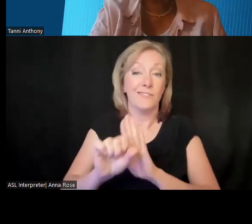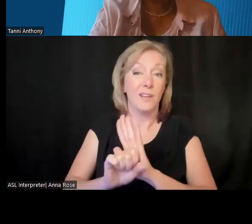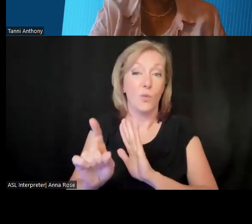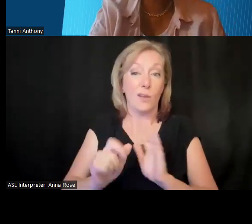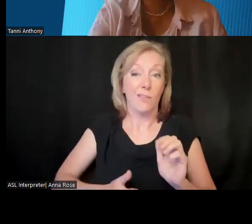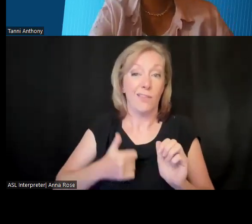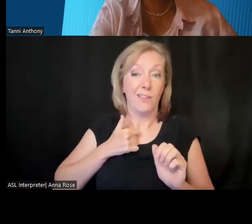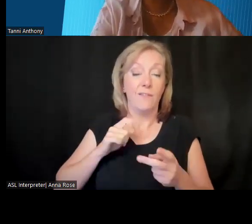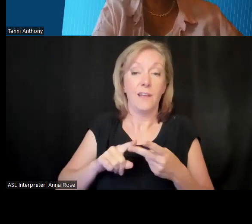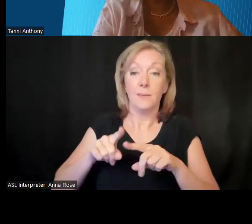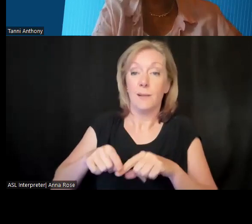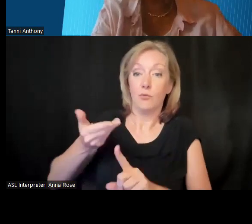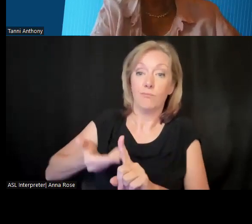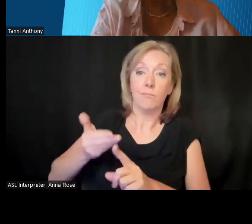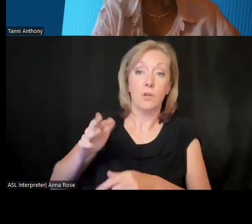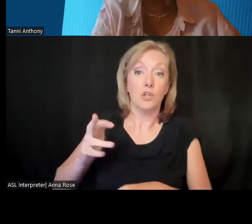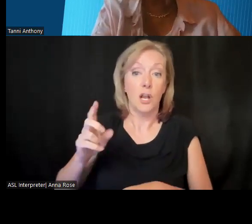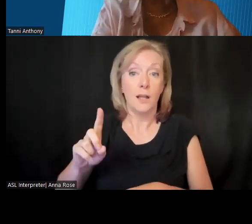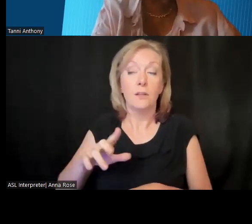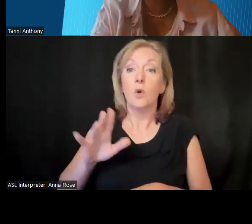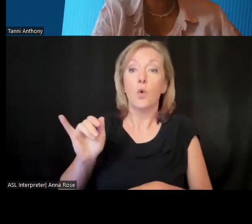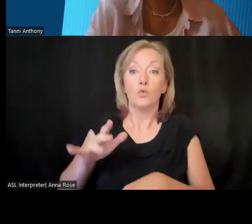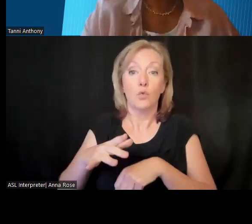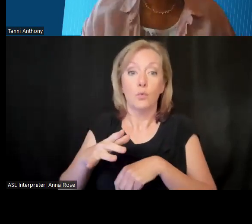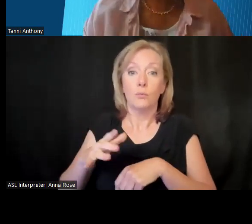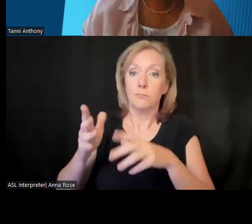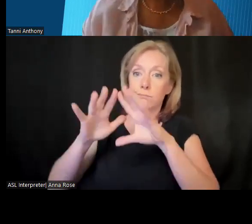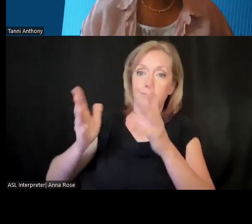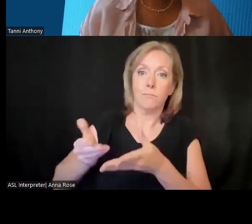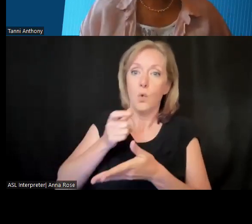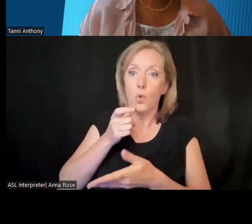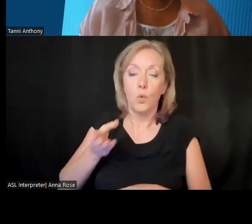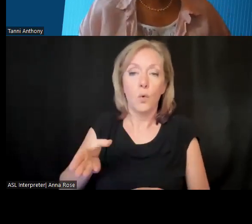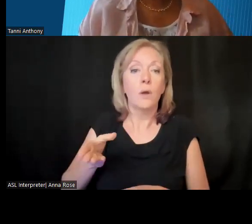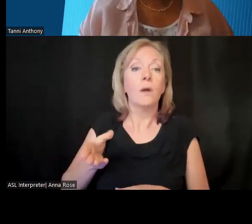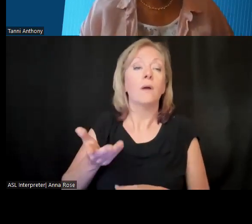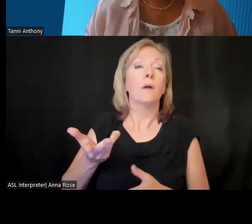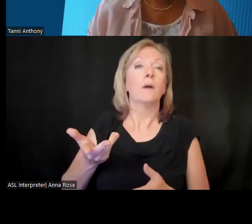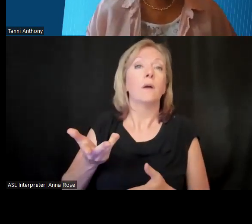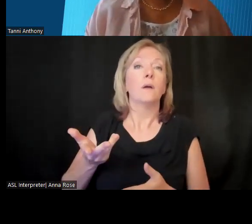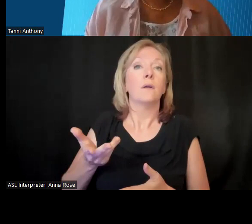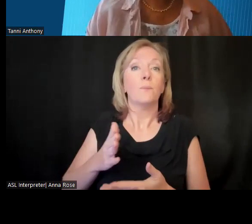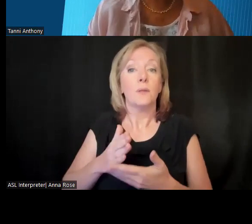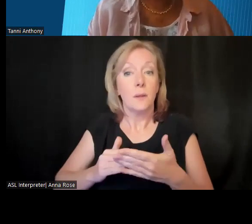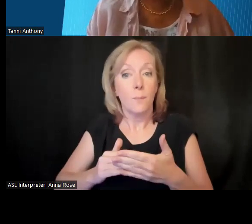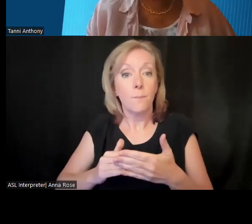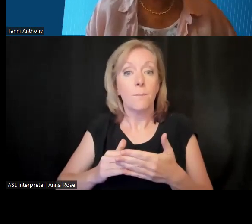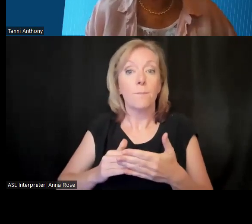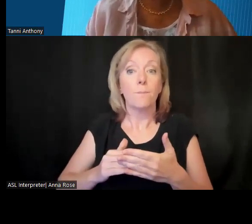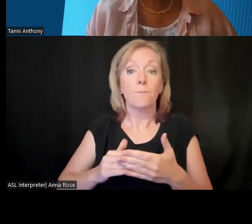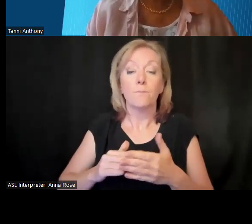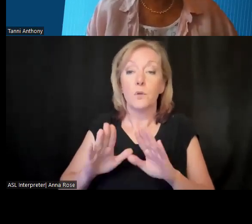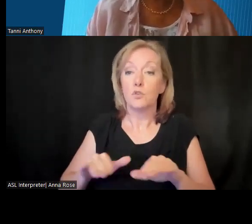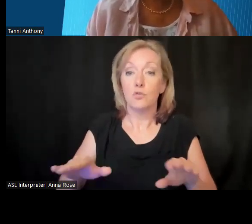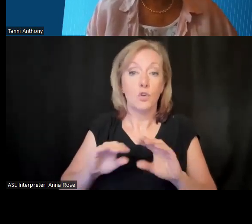the situation of the child and even the geography of the child, we may have children who do not have vision